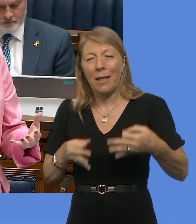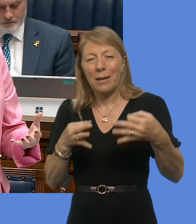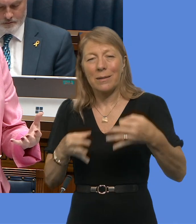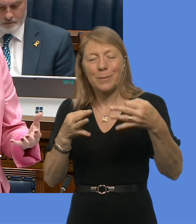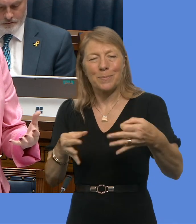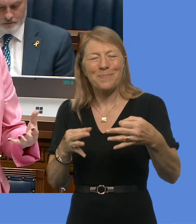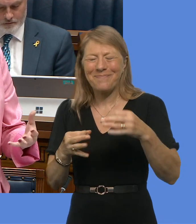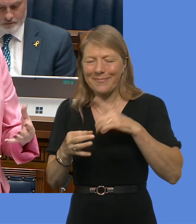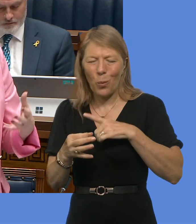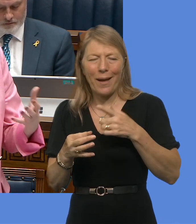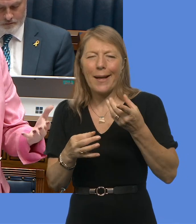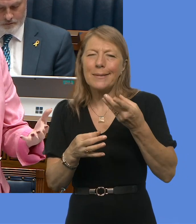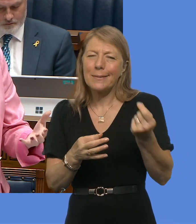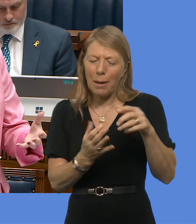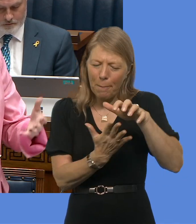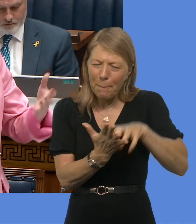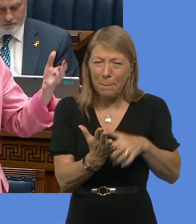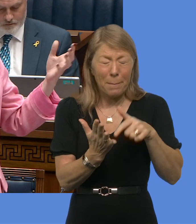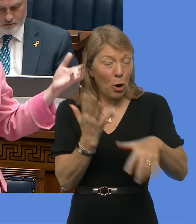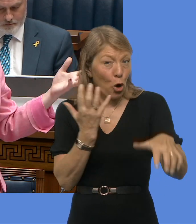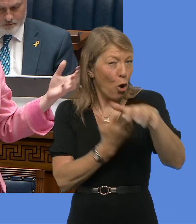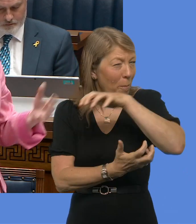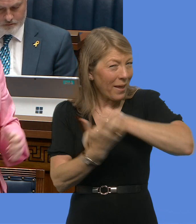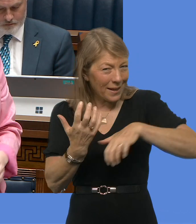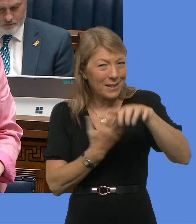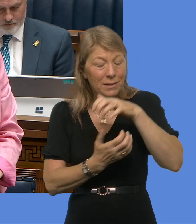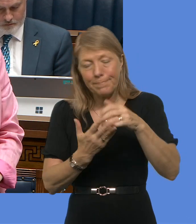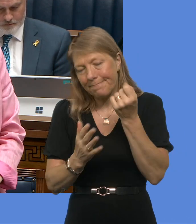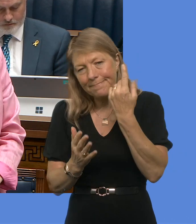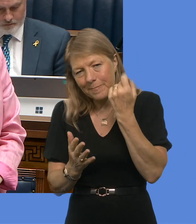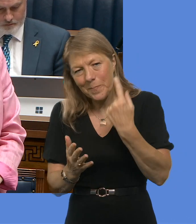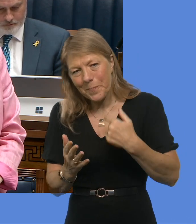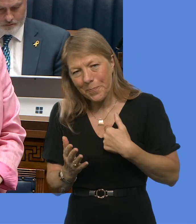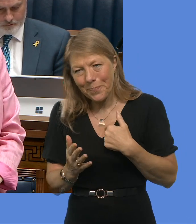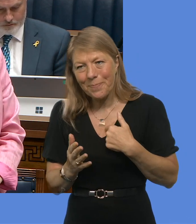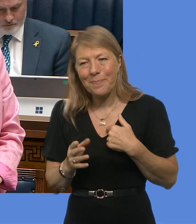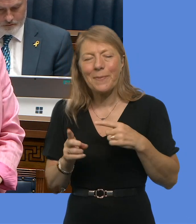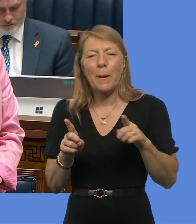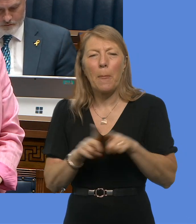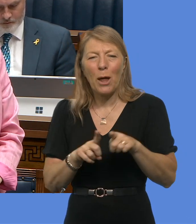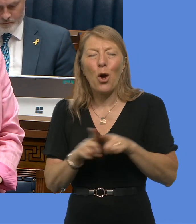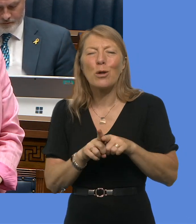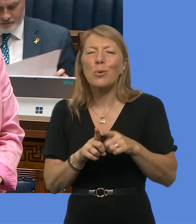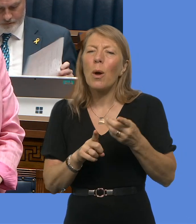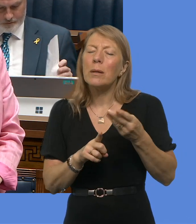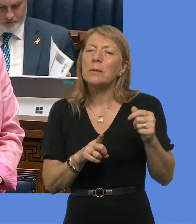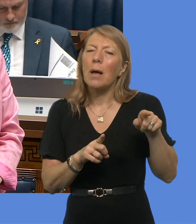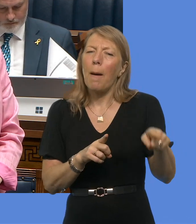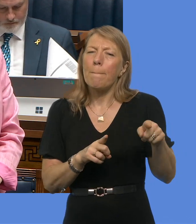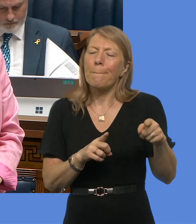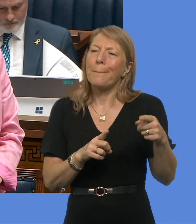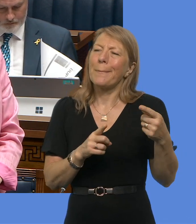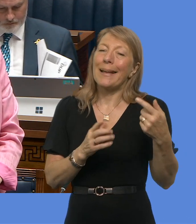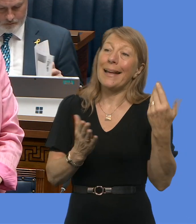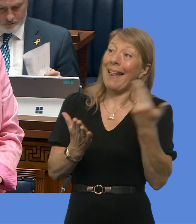to a number of these cases, and also that a number of these cases took place, the incidents involved in them took place some considerable time ago. So I